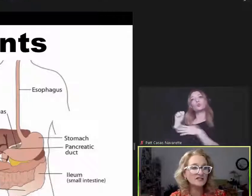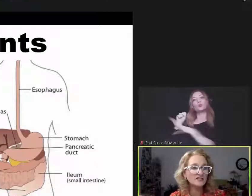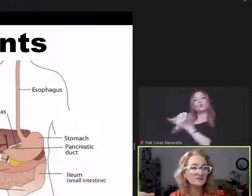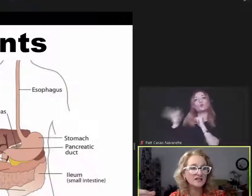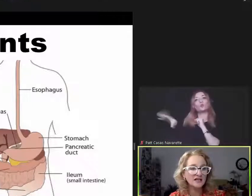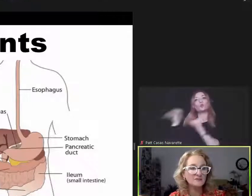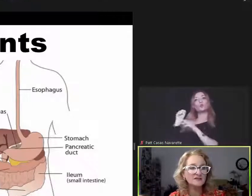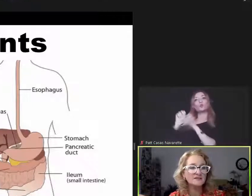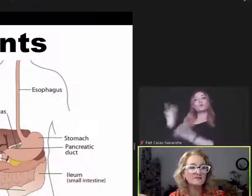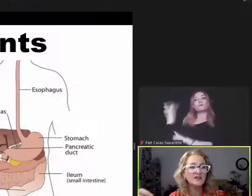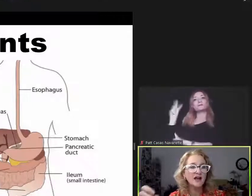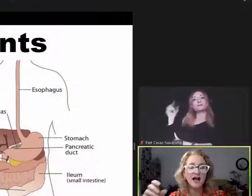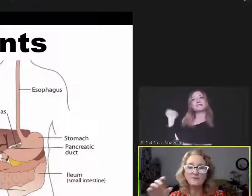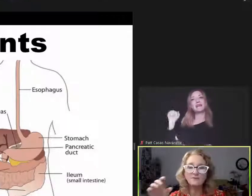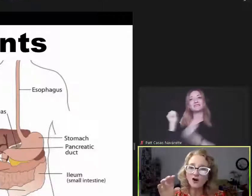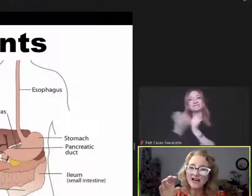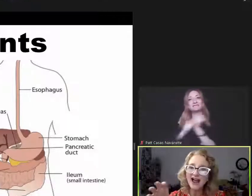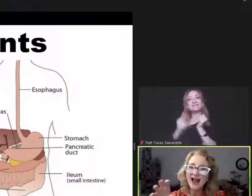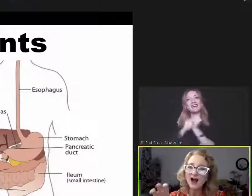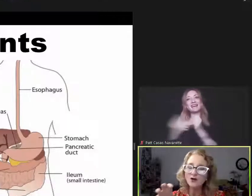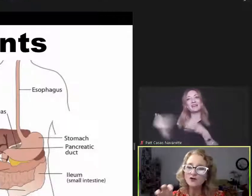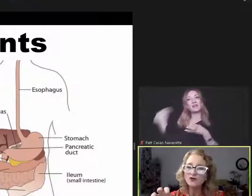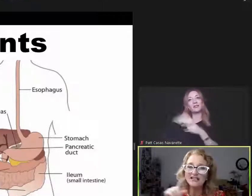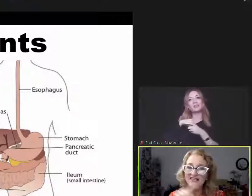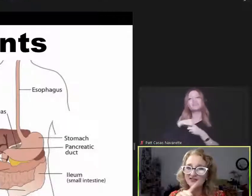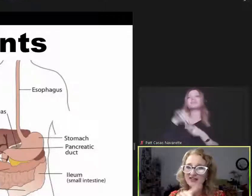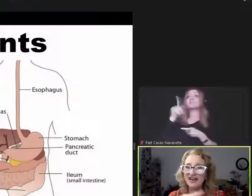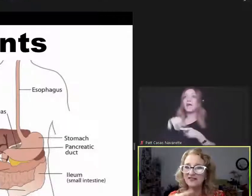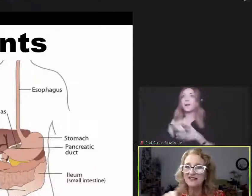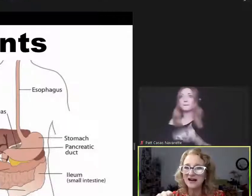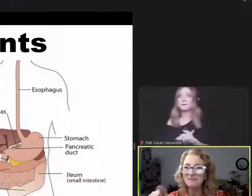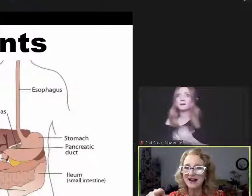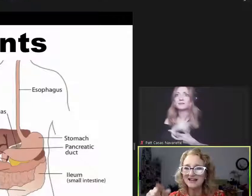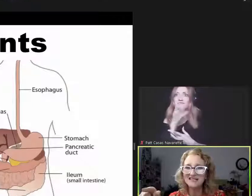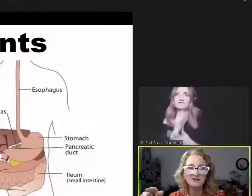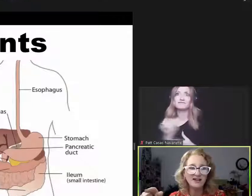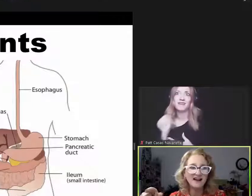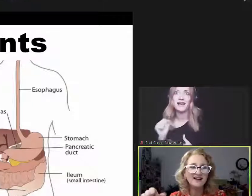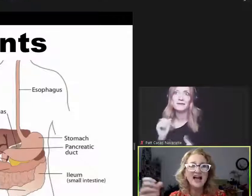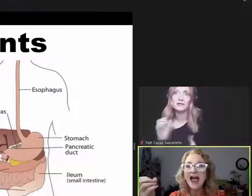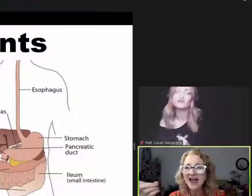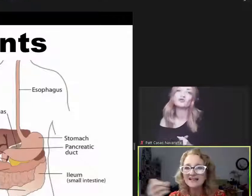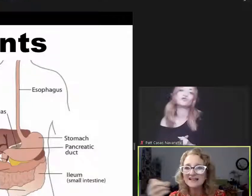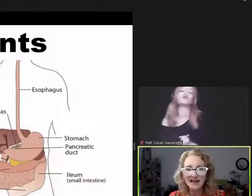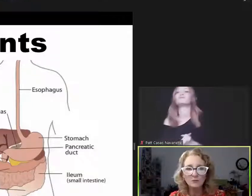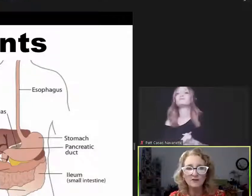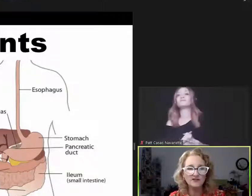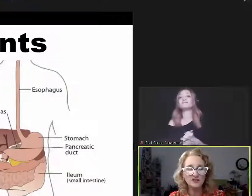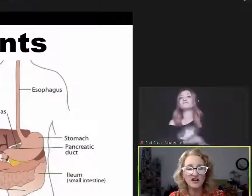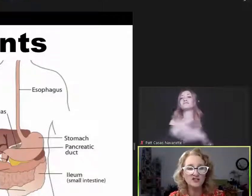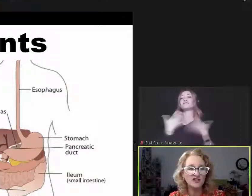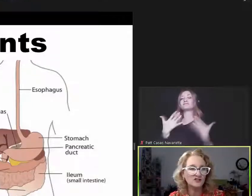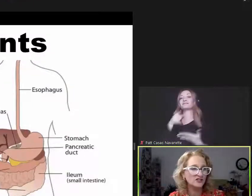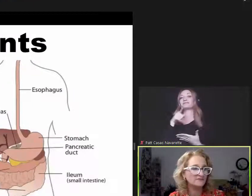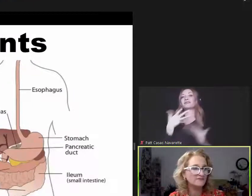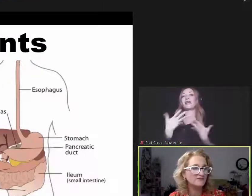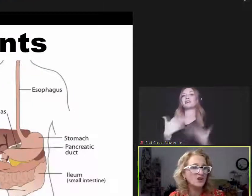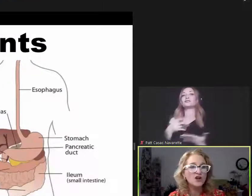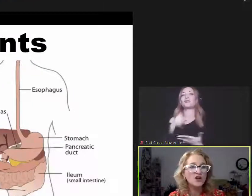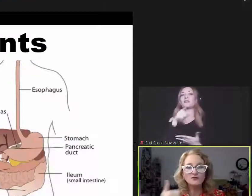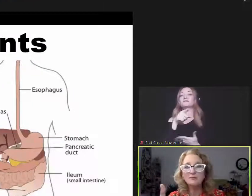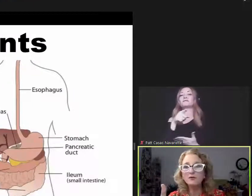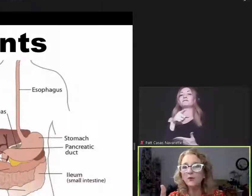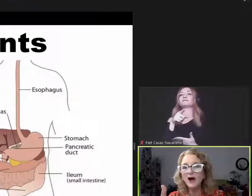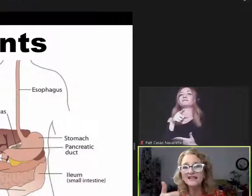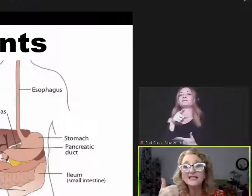here's some tips on how you can get the healthy gut bacteria and help with digestion.